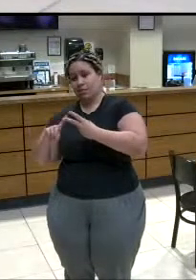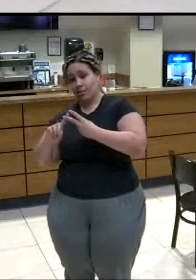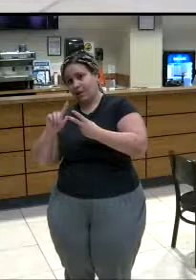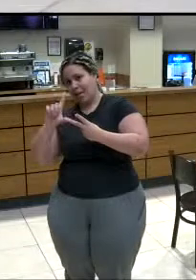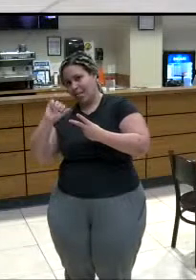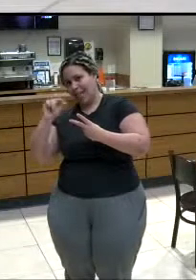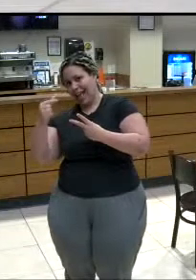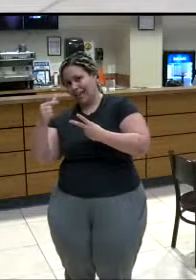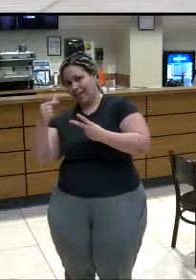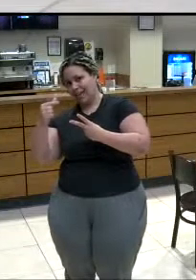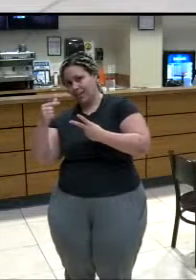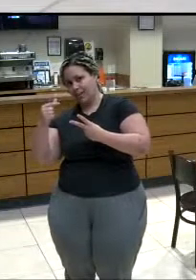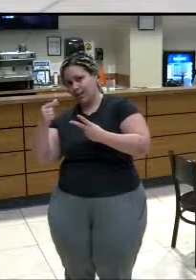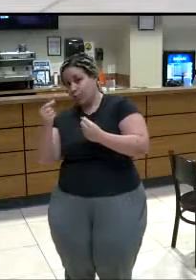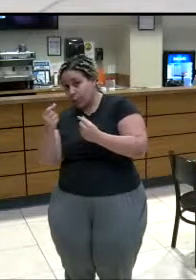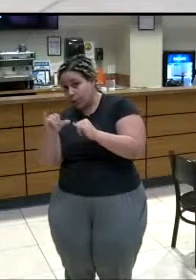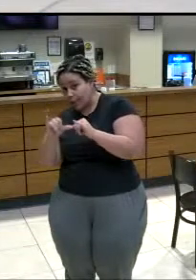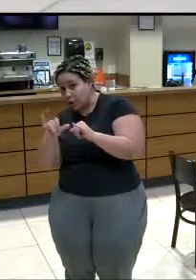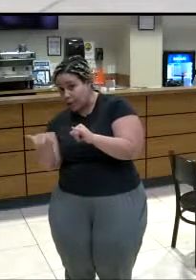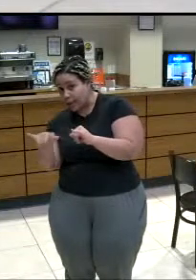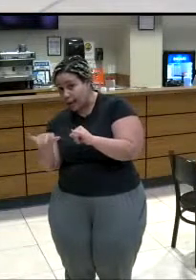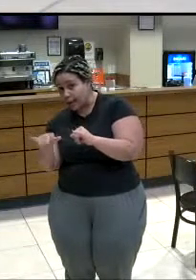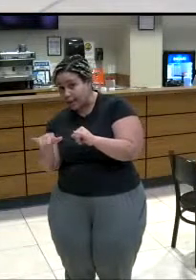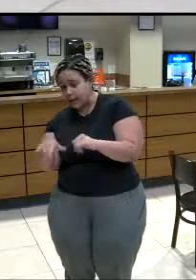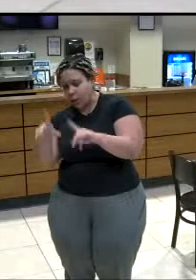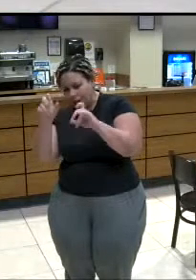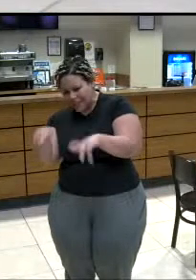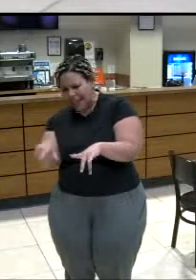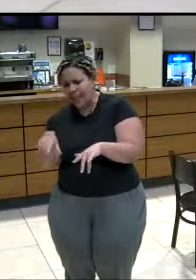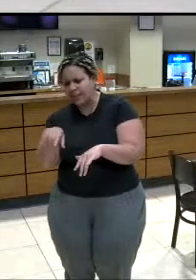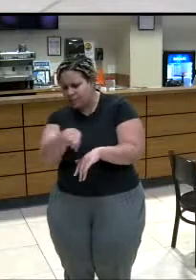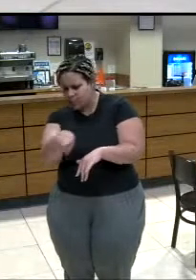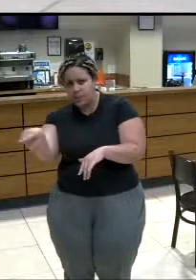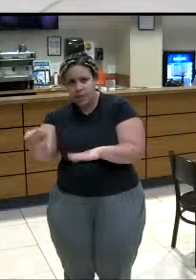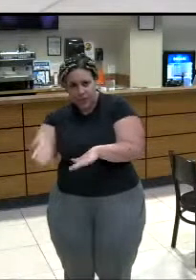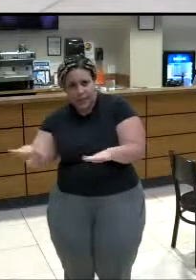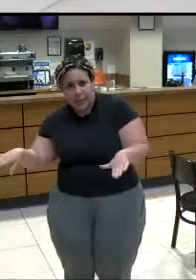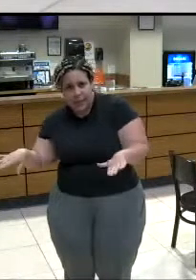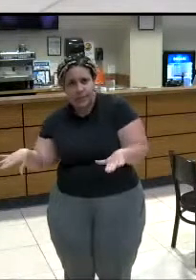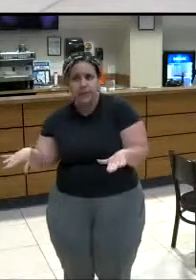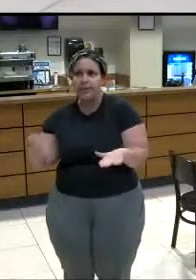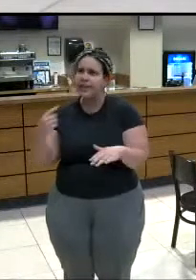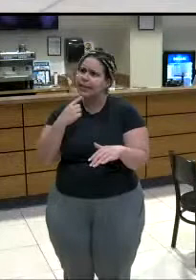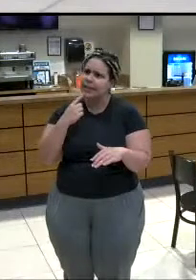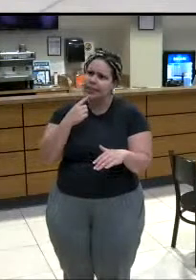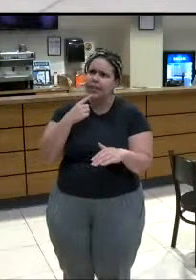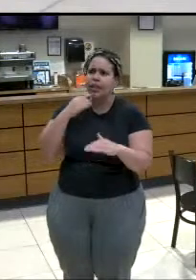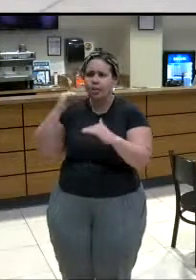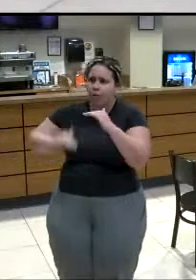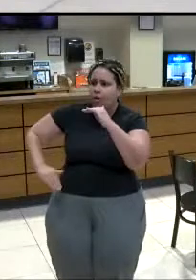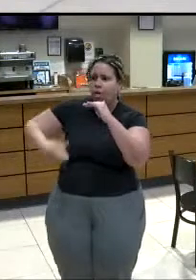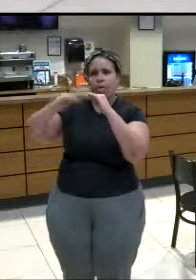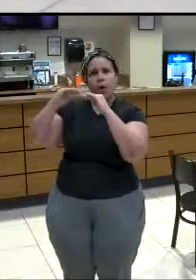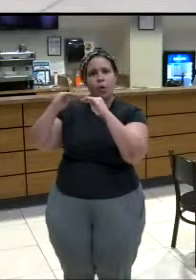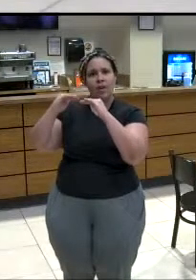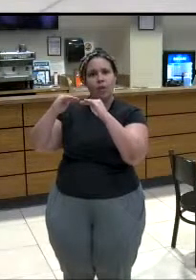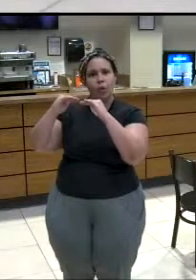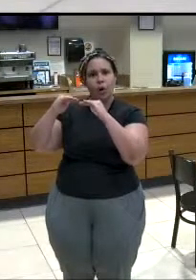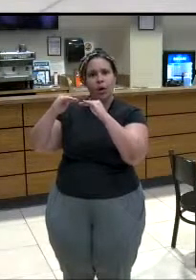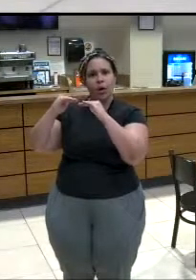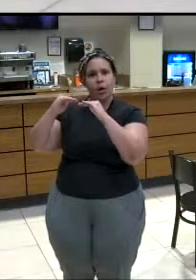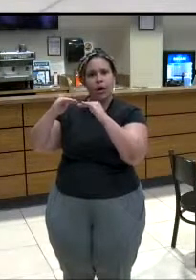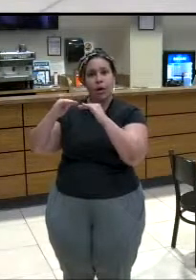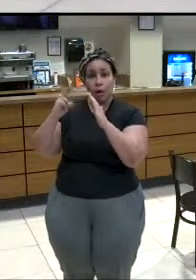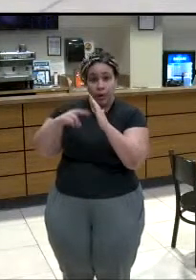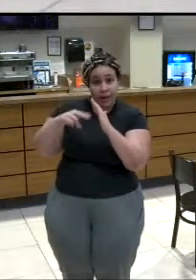do to measure it? We have them take a test, and then we look back at the test and see, did they make it? Were they reading on grade level? A lag